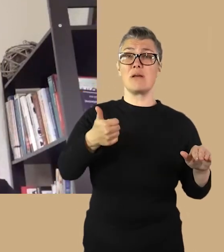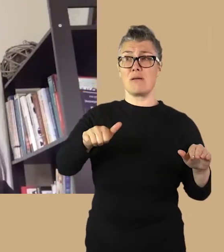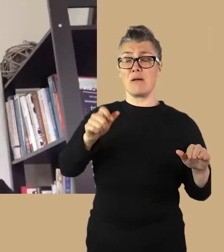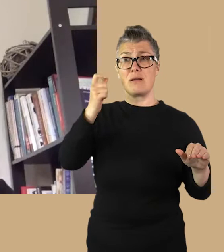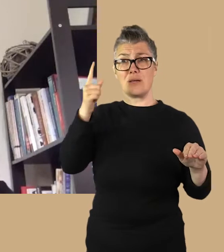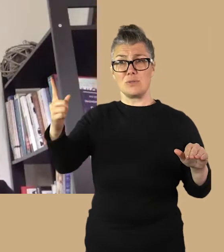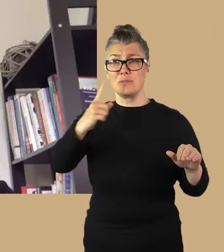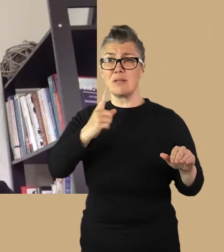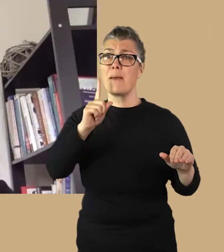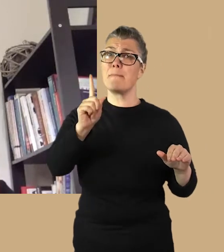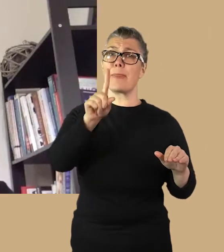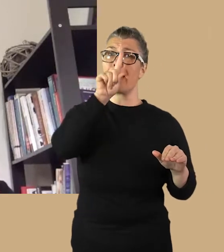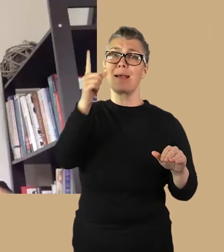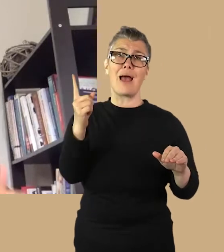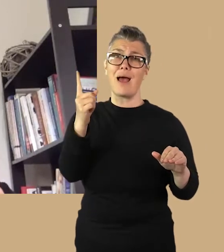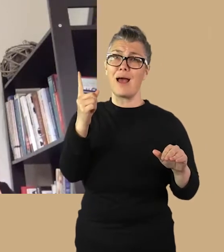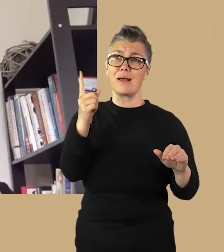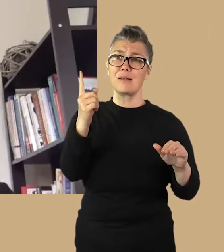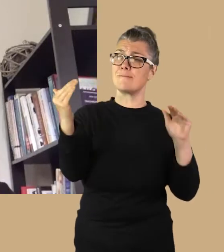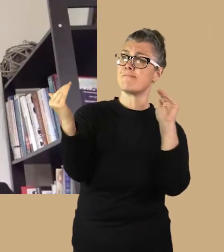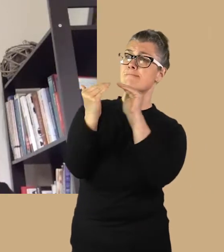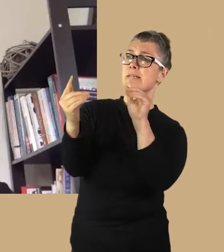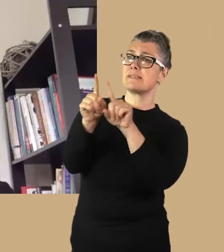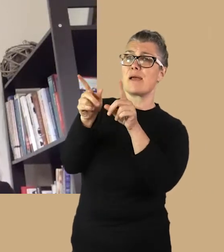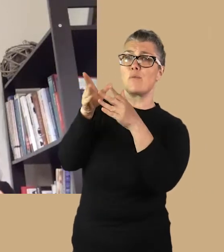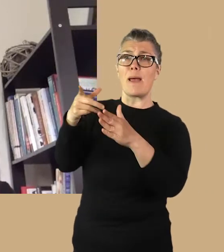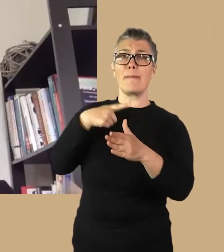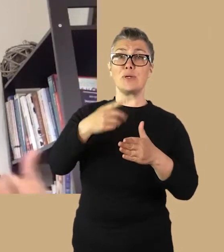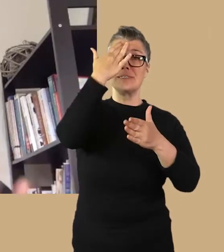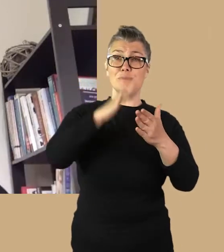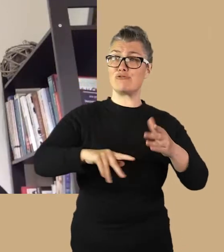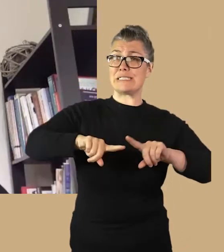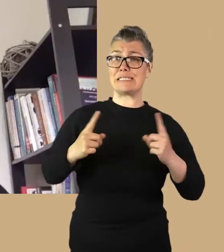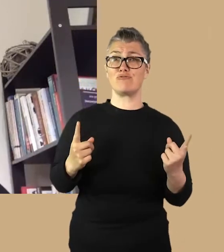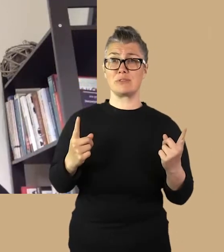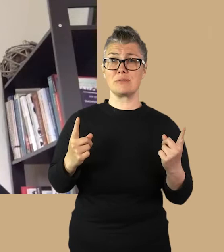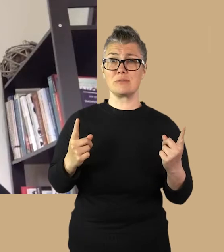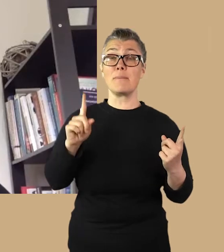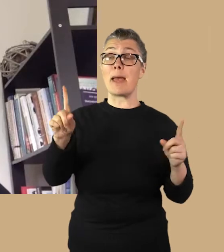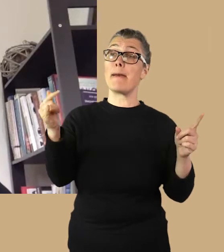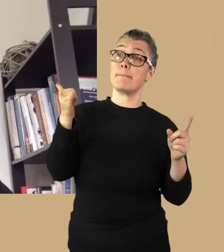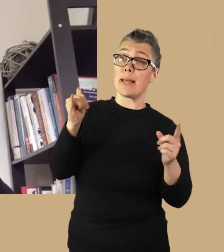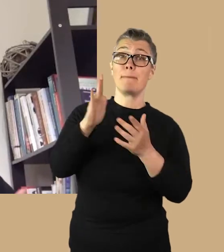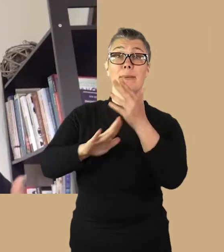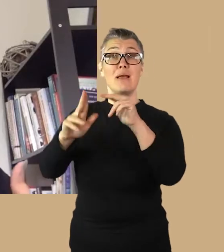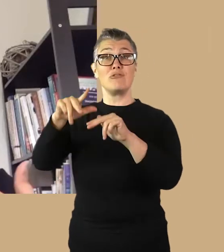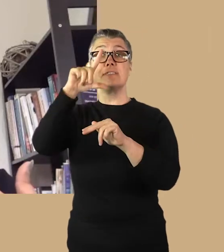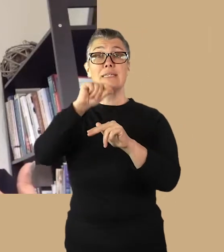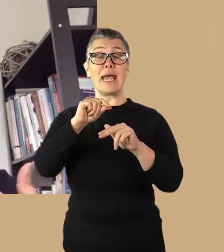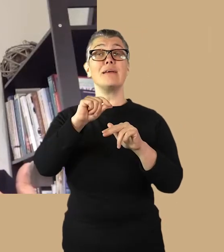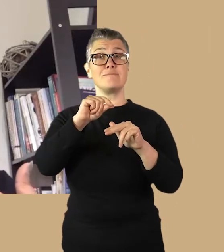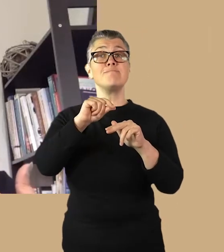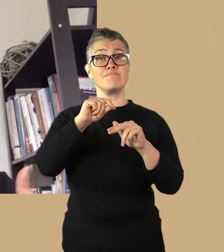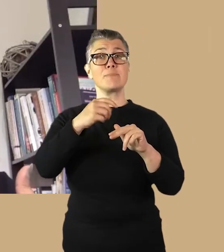can't empathize with you on the level that you want them to. But maybe you could reciprocate that by actually being